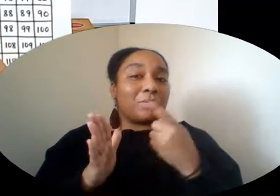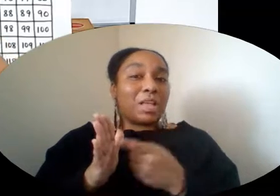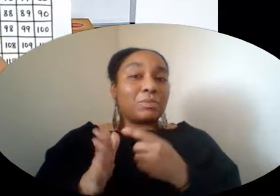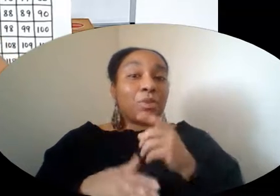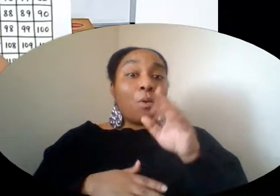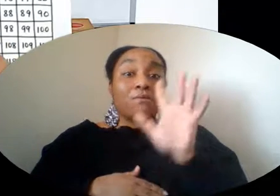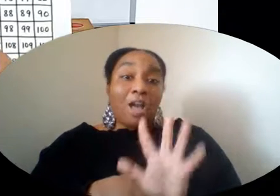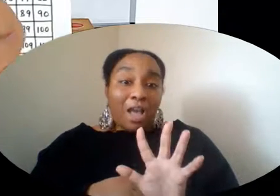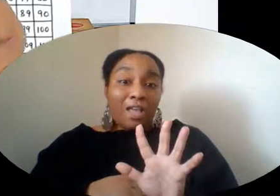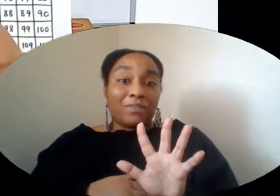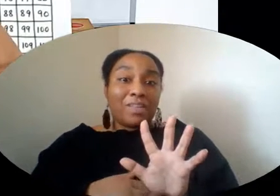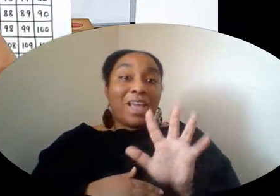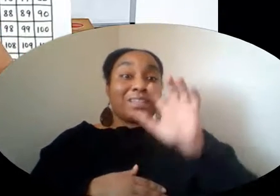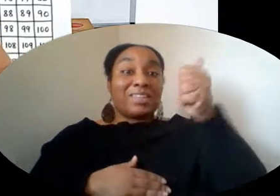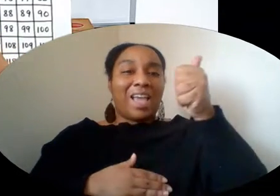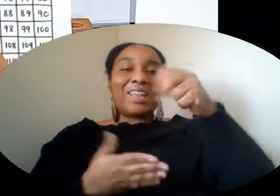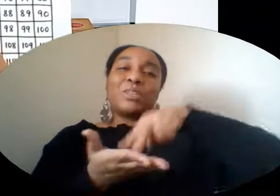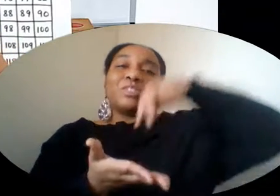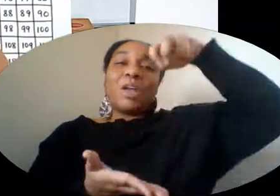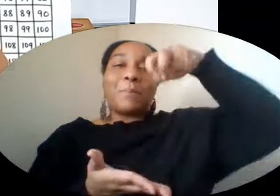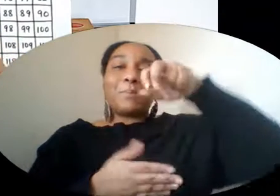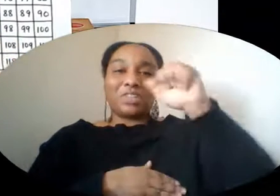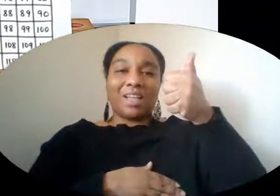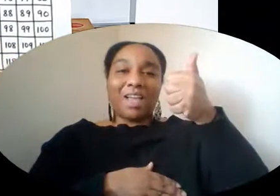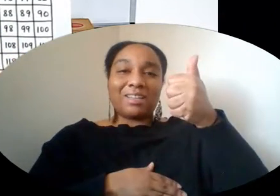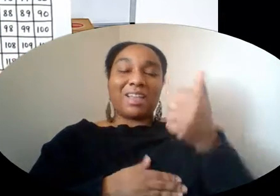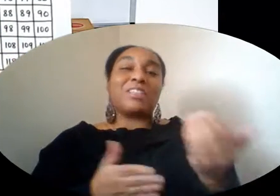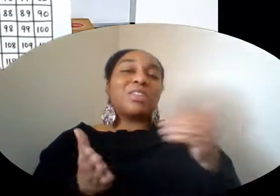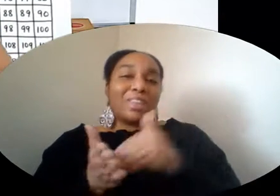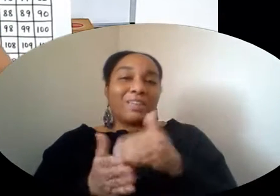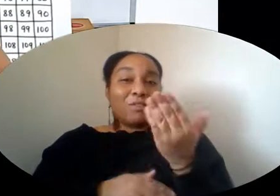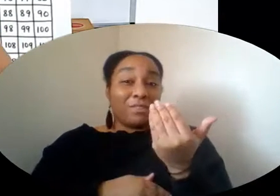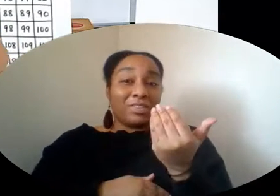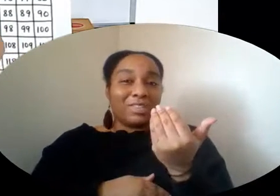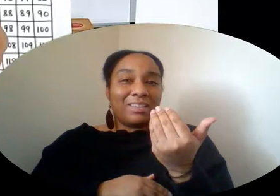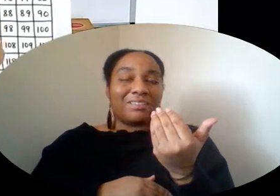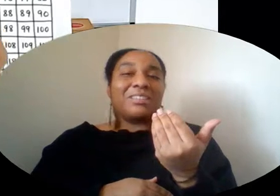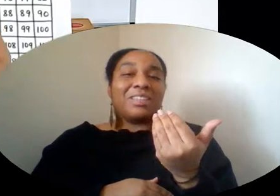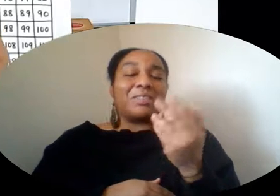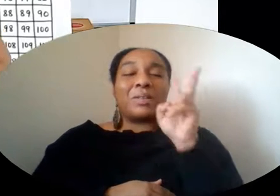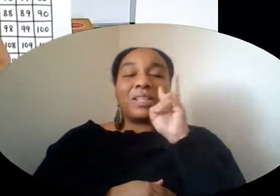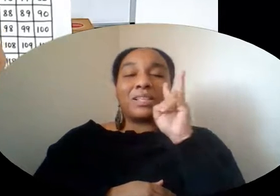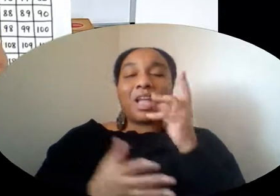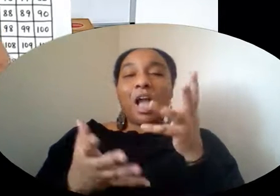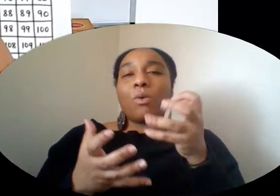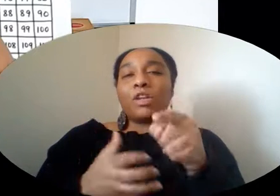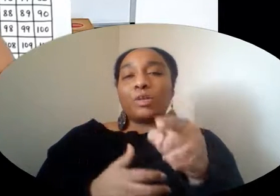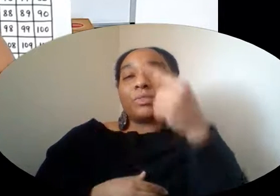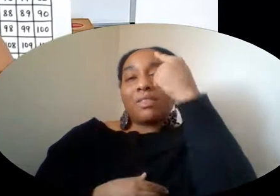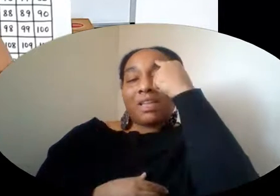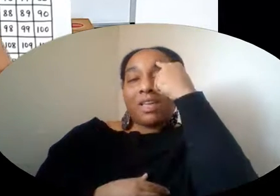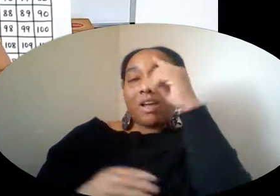go 5, 10, and we'd jump up for 10, and then we'd do it again for 15. So let's see. I want everyone to think